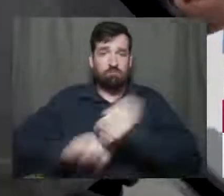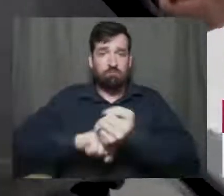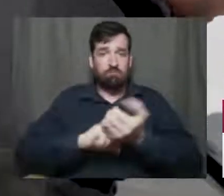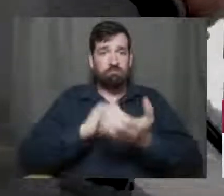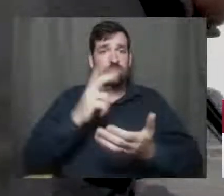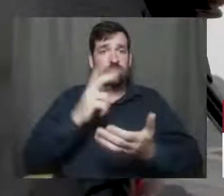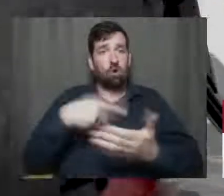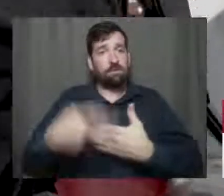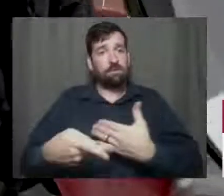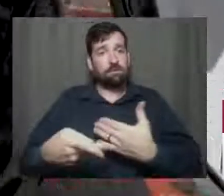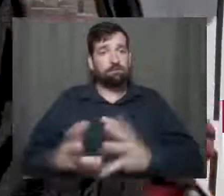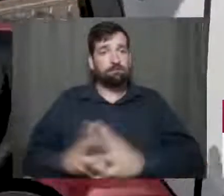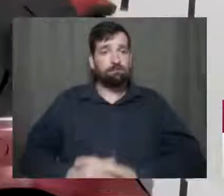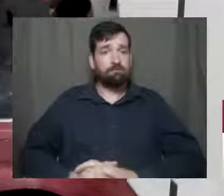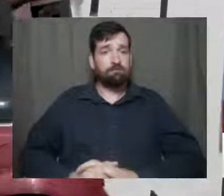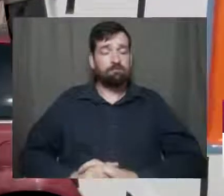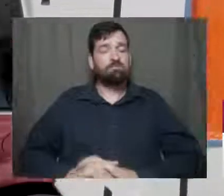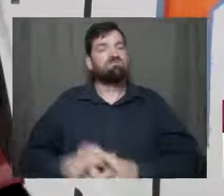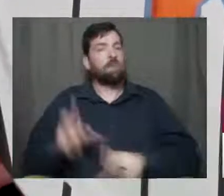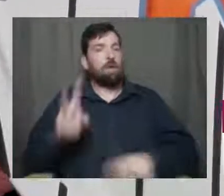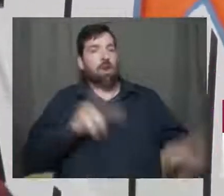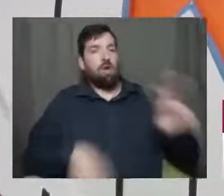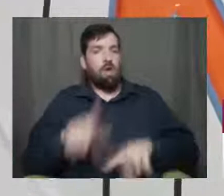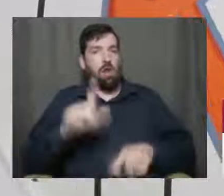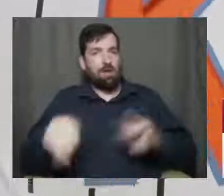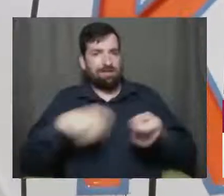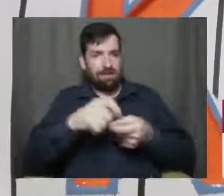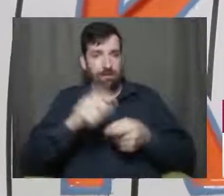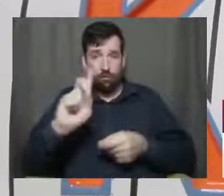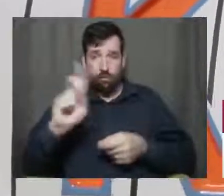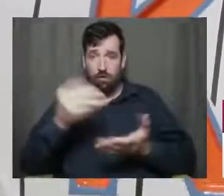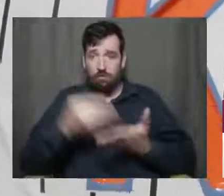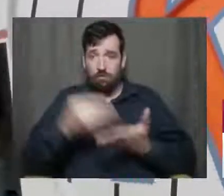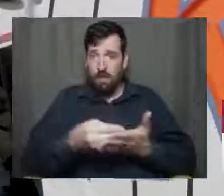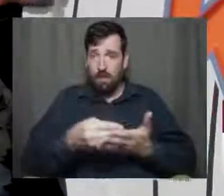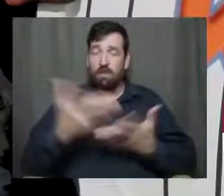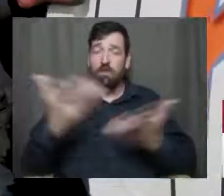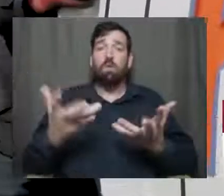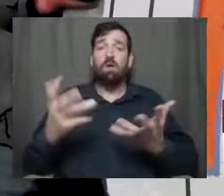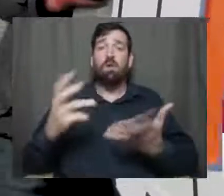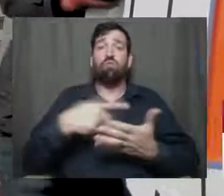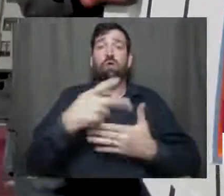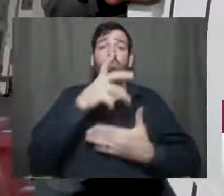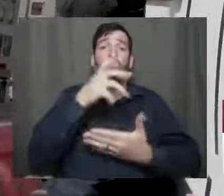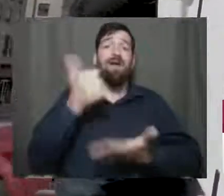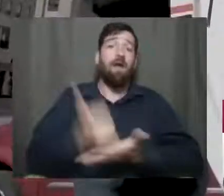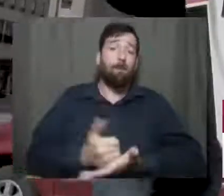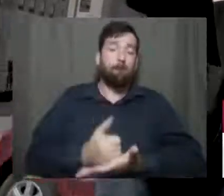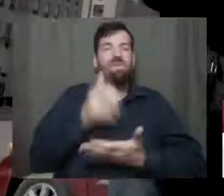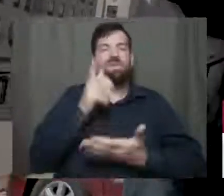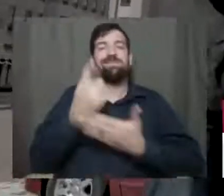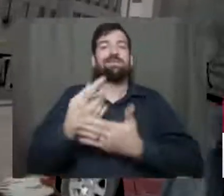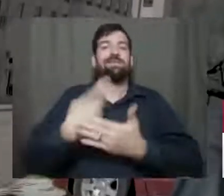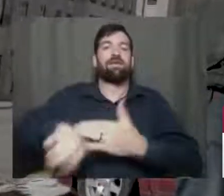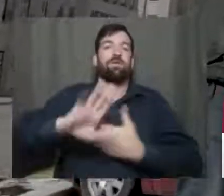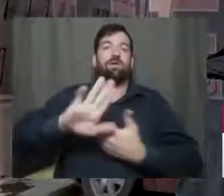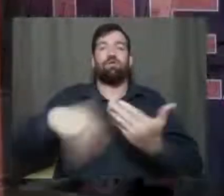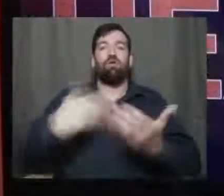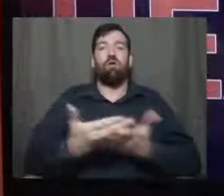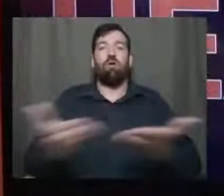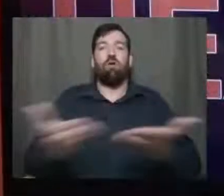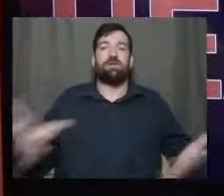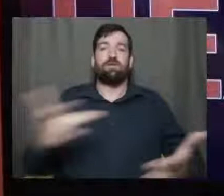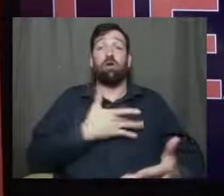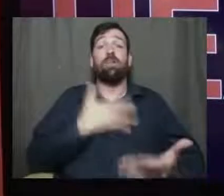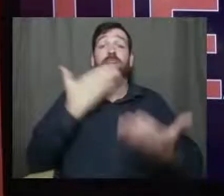Well, we take a look exactly where that money is going and what programs it will help. That will be next week on All Things Heart. And thank you so much